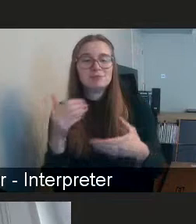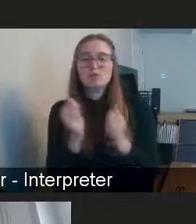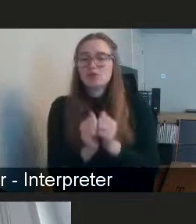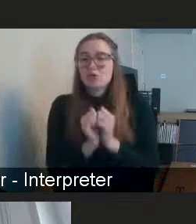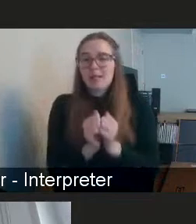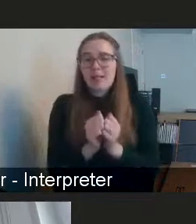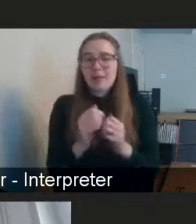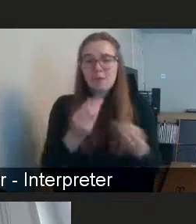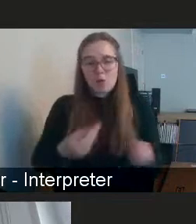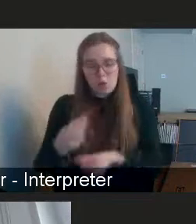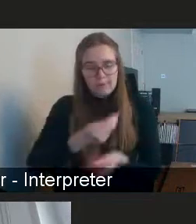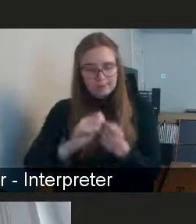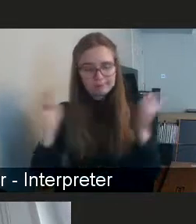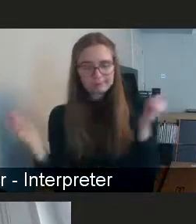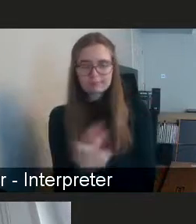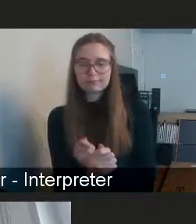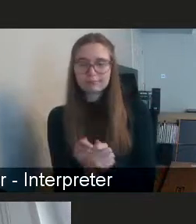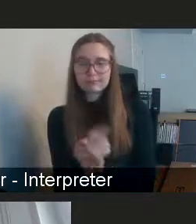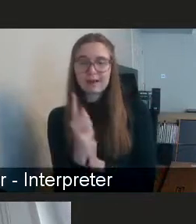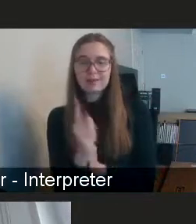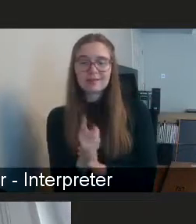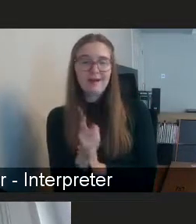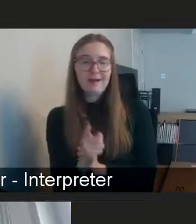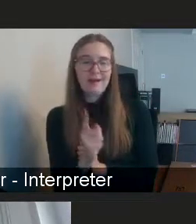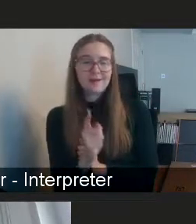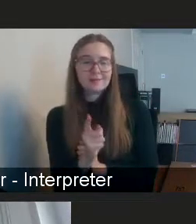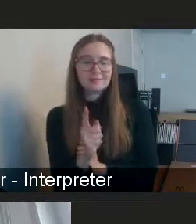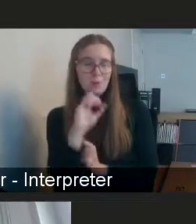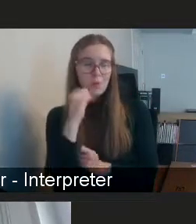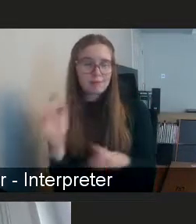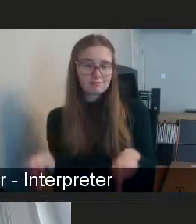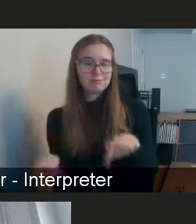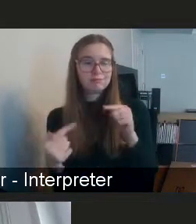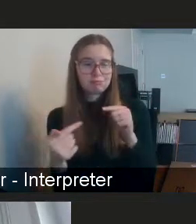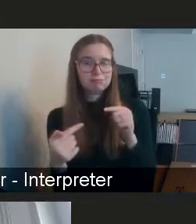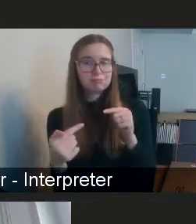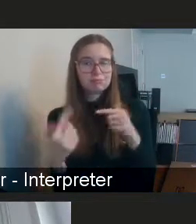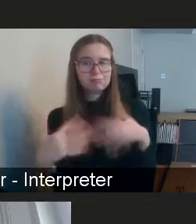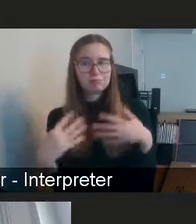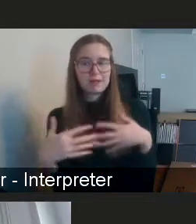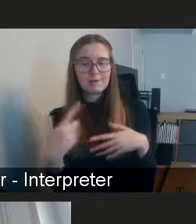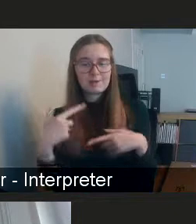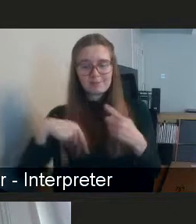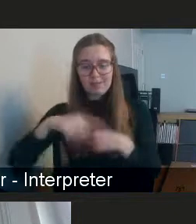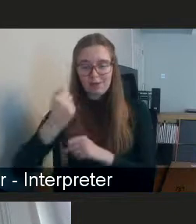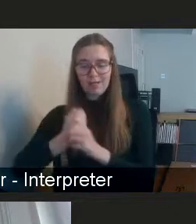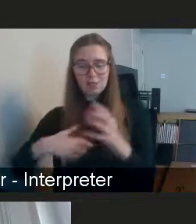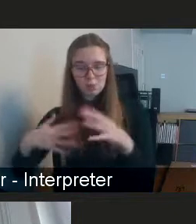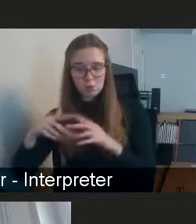economy. And I think that is going to be a real challenge. We in Glasgow have got